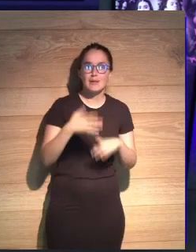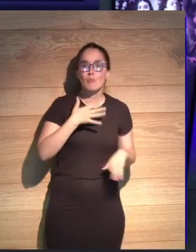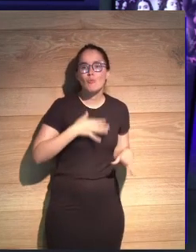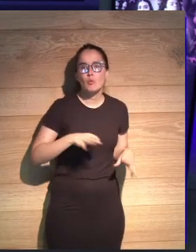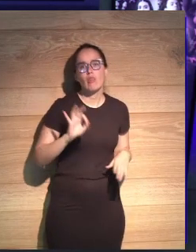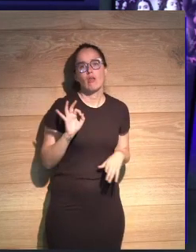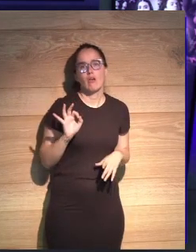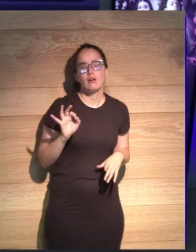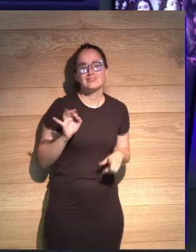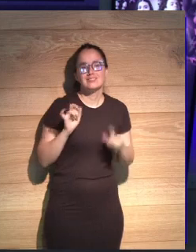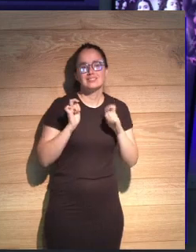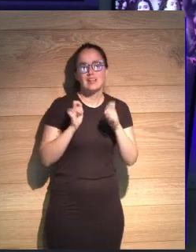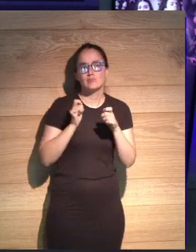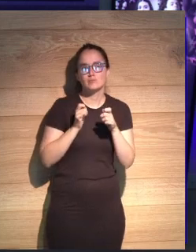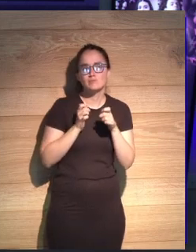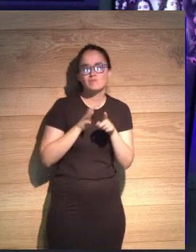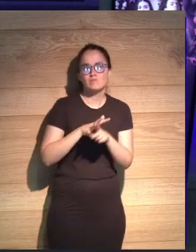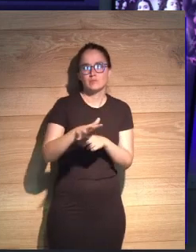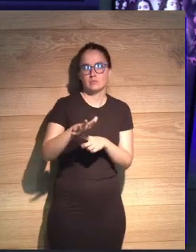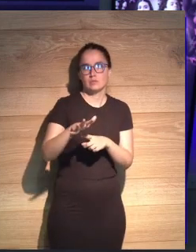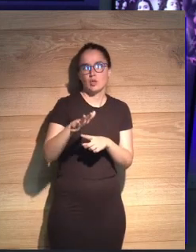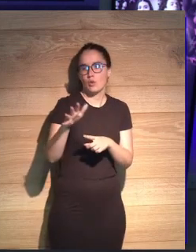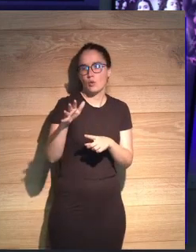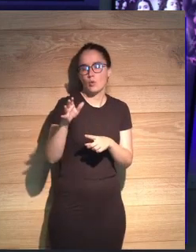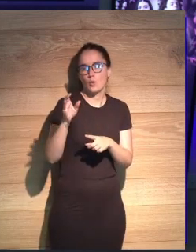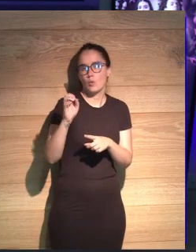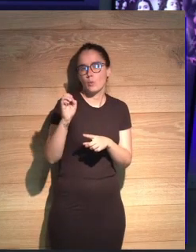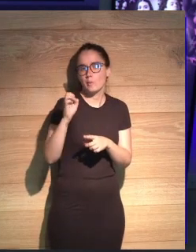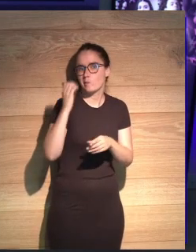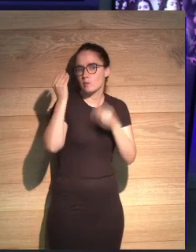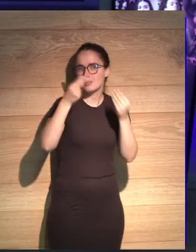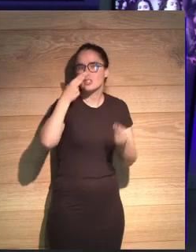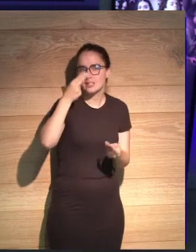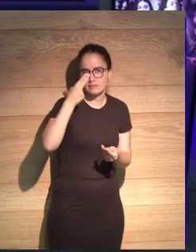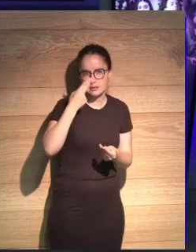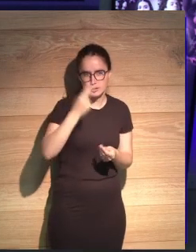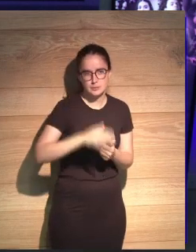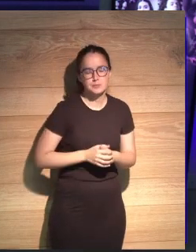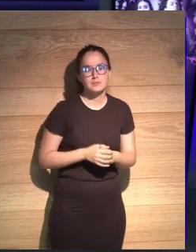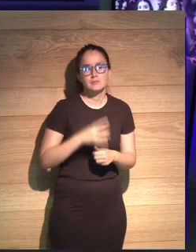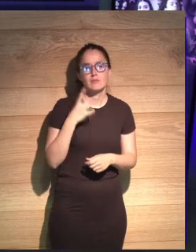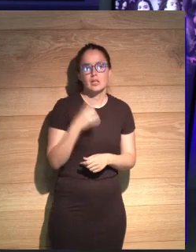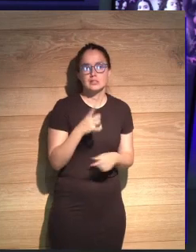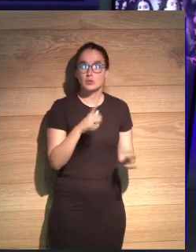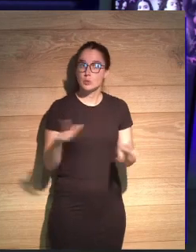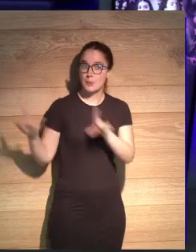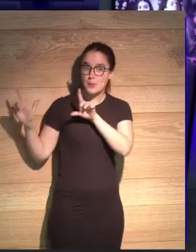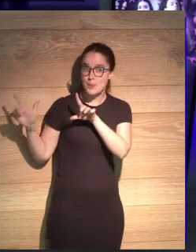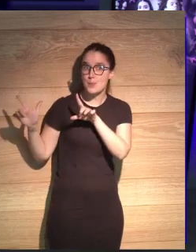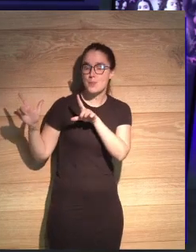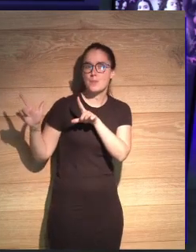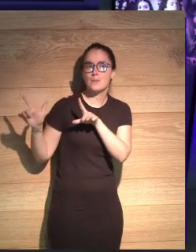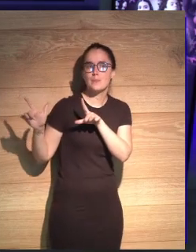inexpensive. So we have developed some tools that could be inspiring, or at least they are interesting.